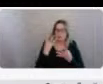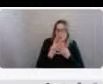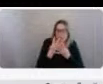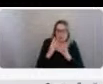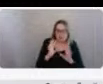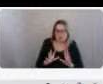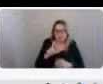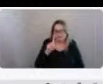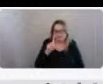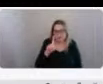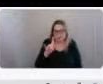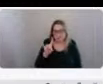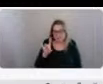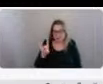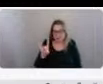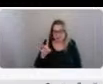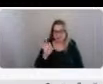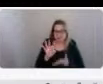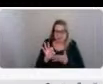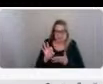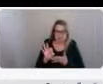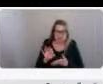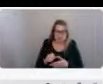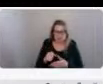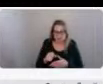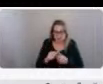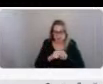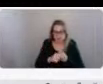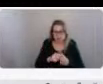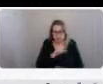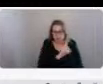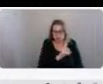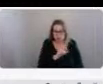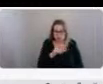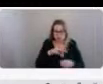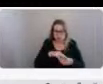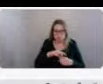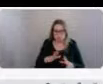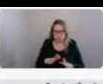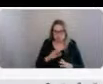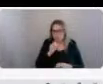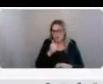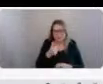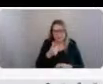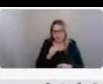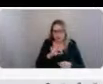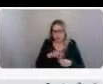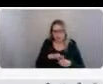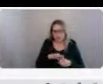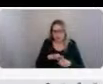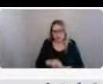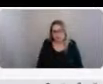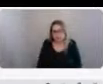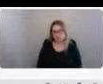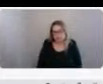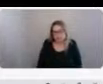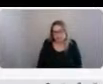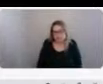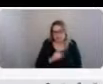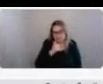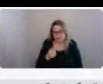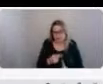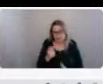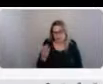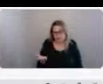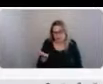lda because they count them towards the democratic votes usually and they don't vote and they're not from here